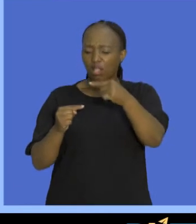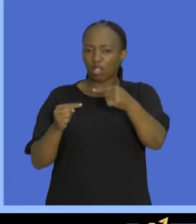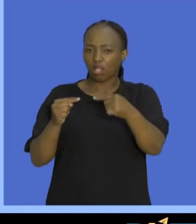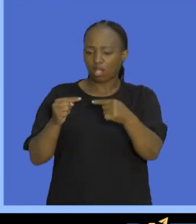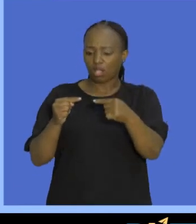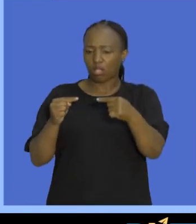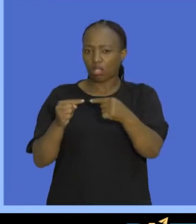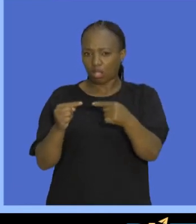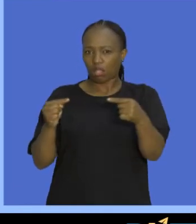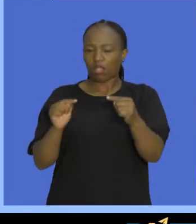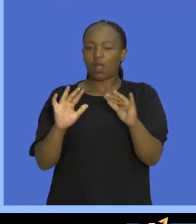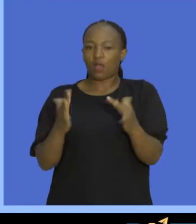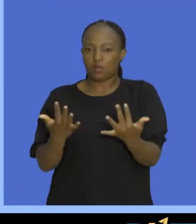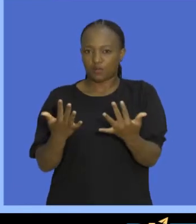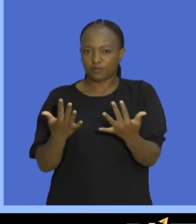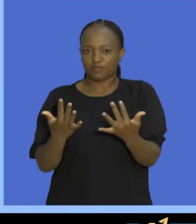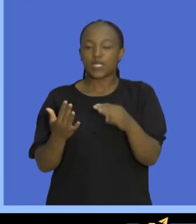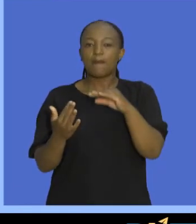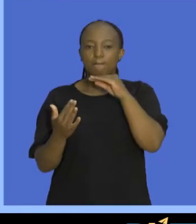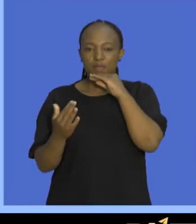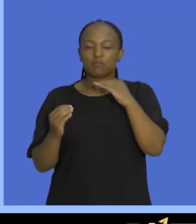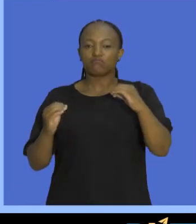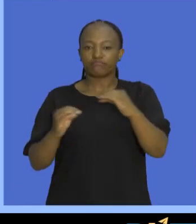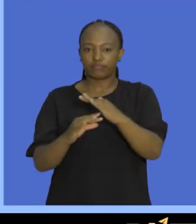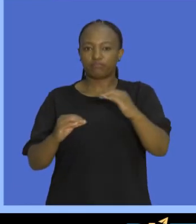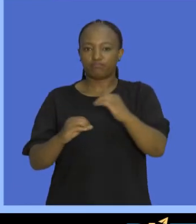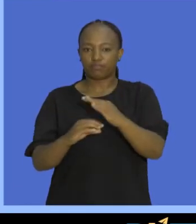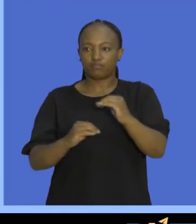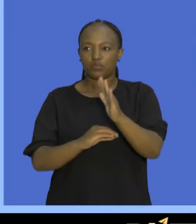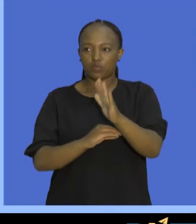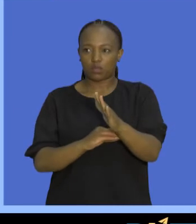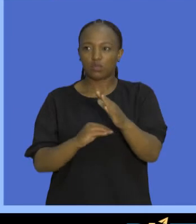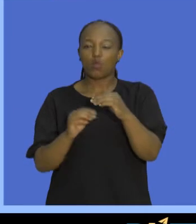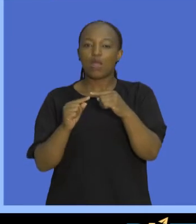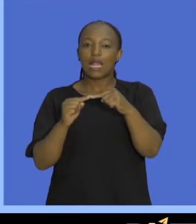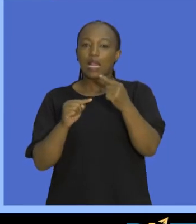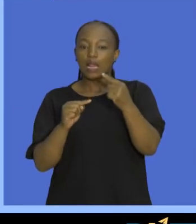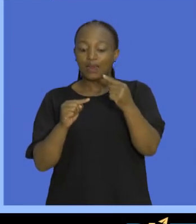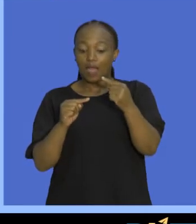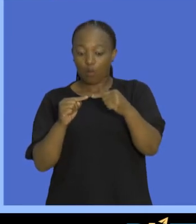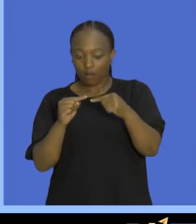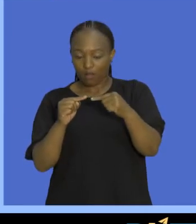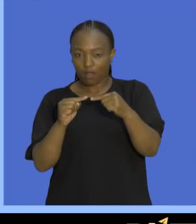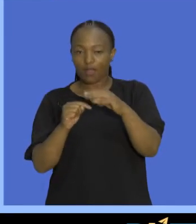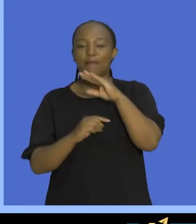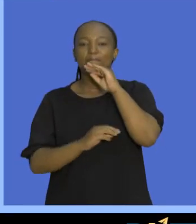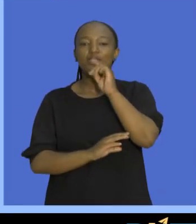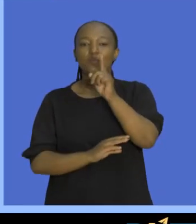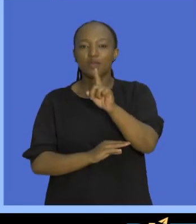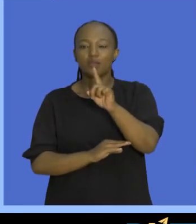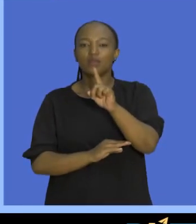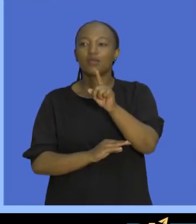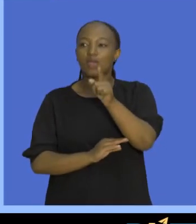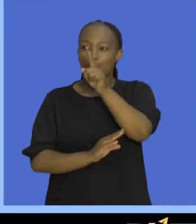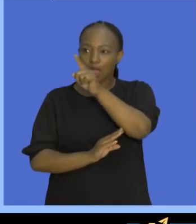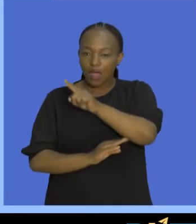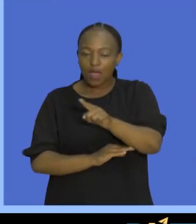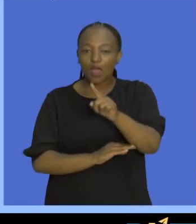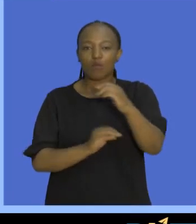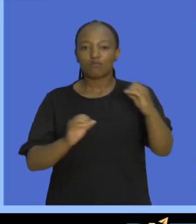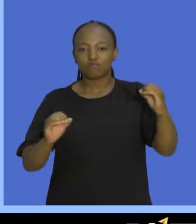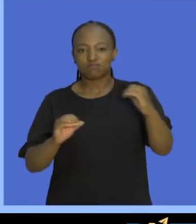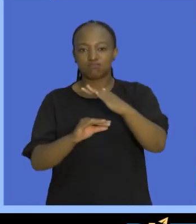if we complete the circuit? There will be current in the circuit, okay? So if we complete, there is our